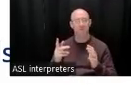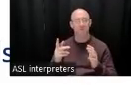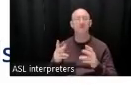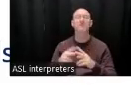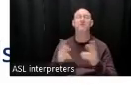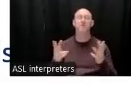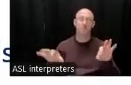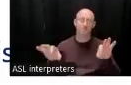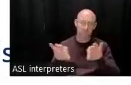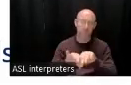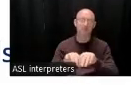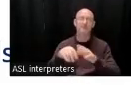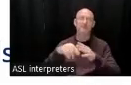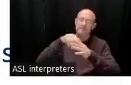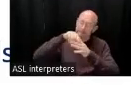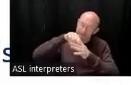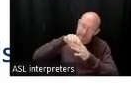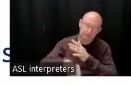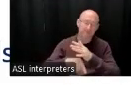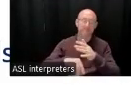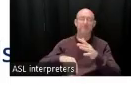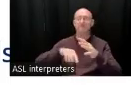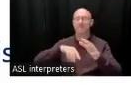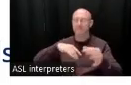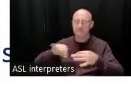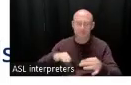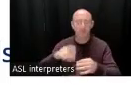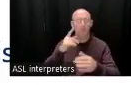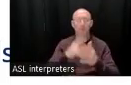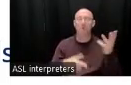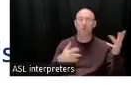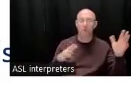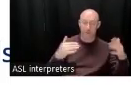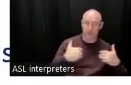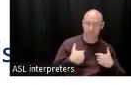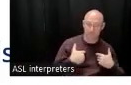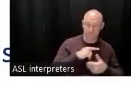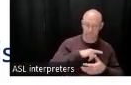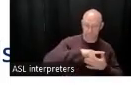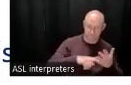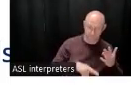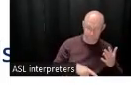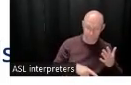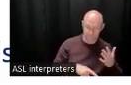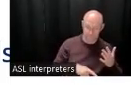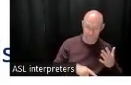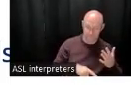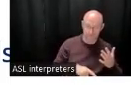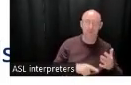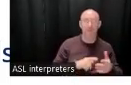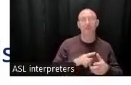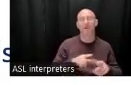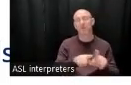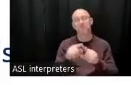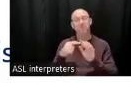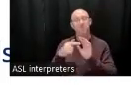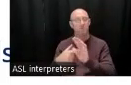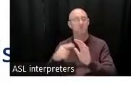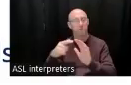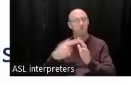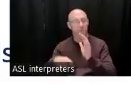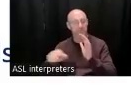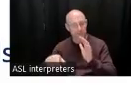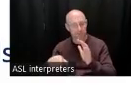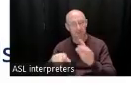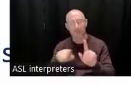important to give a deep characterization of what is existing in the current environment to show what they currently need, but also what